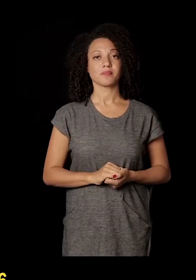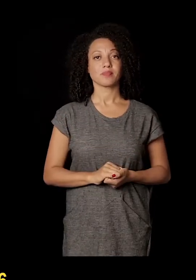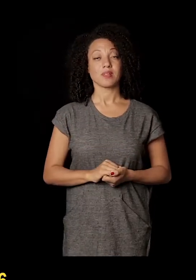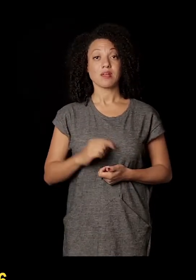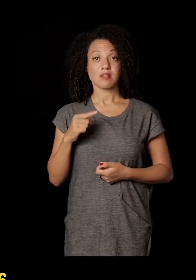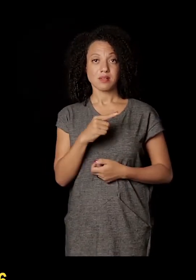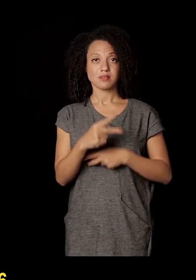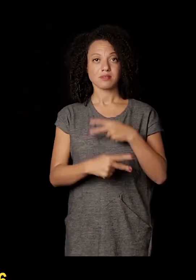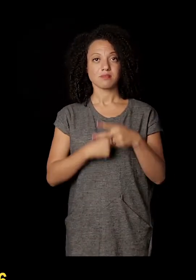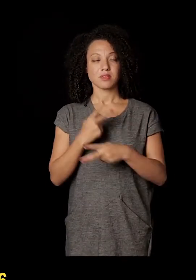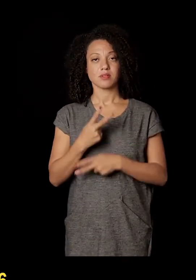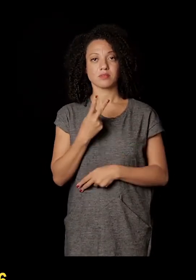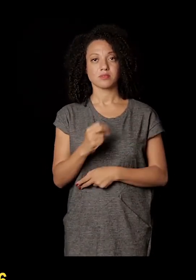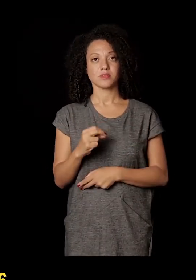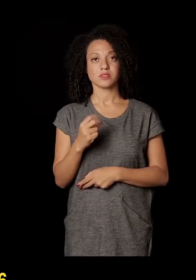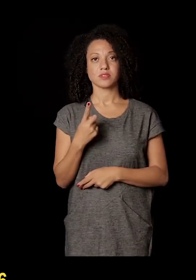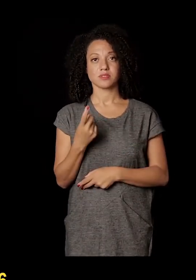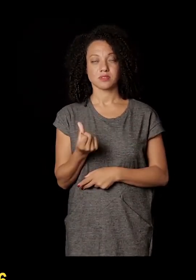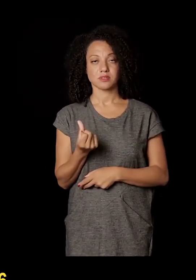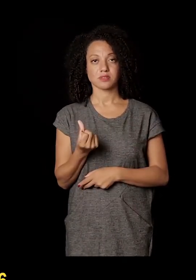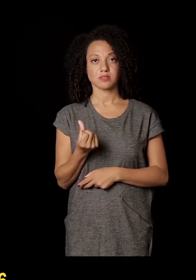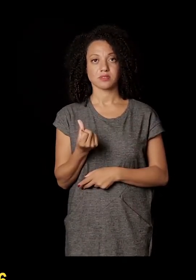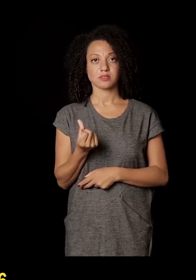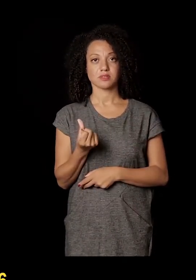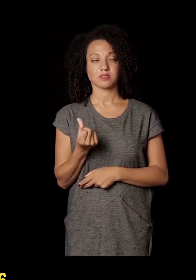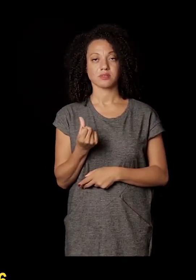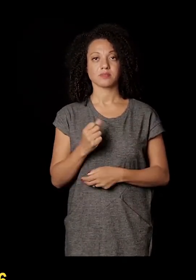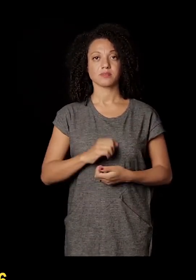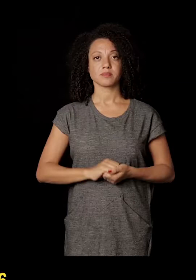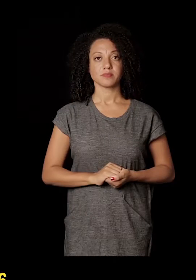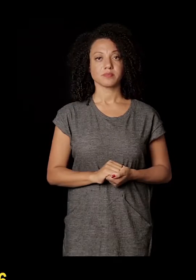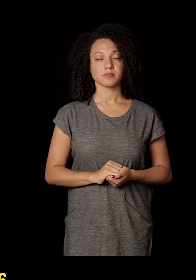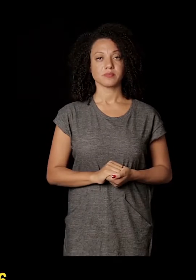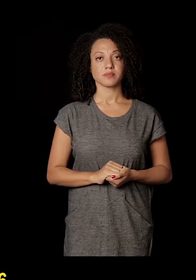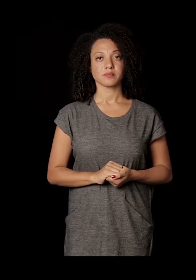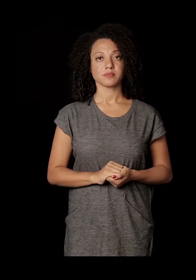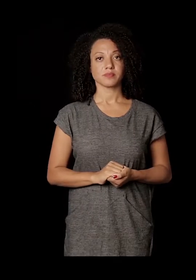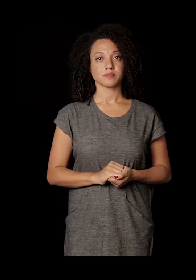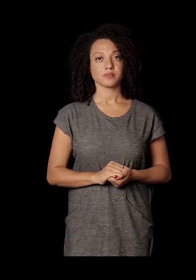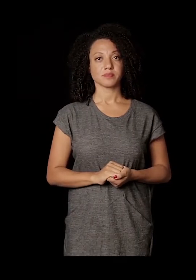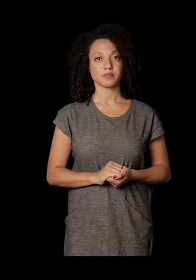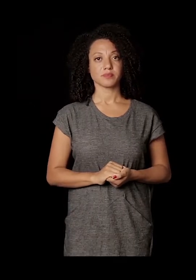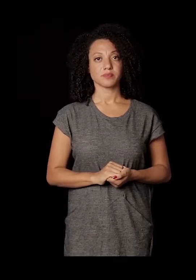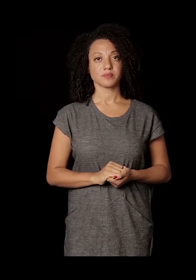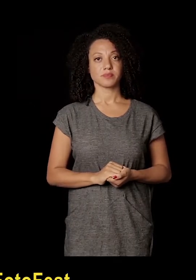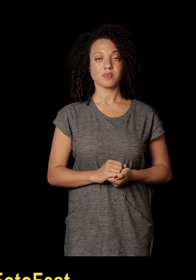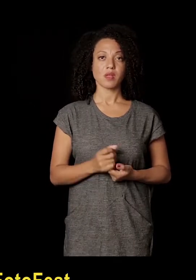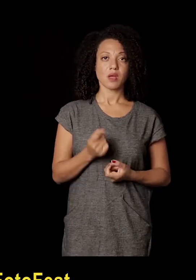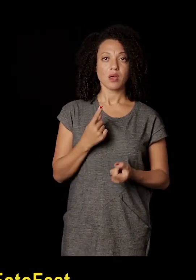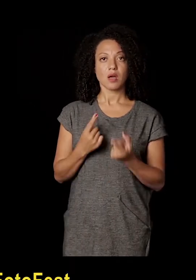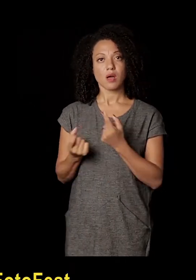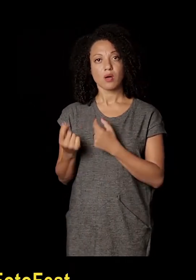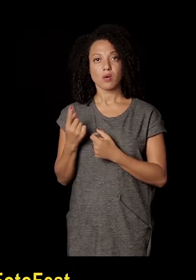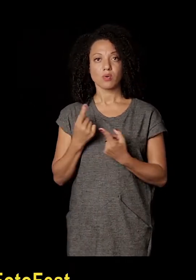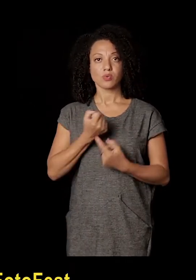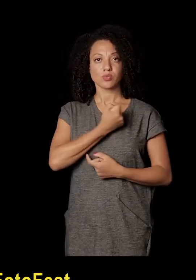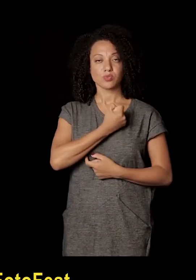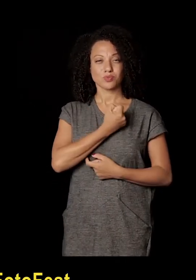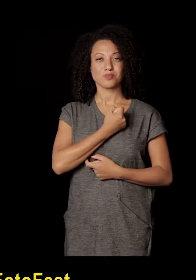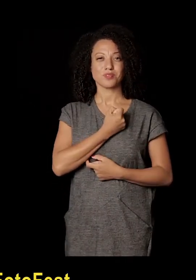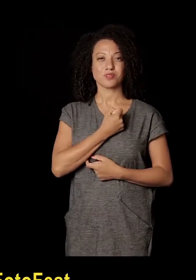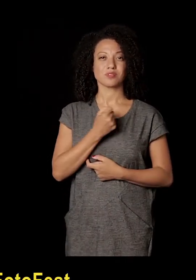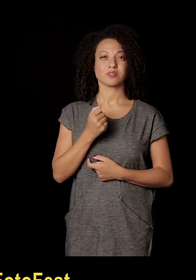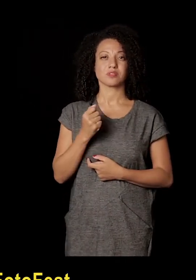This is from the 2016 biennial. And then these are